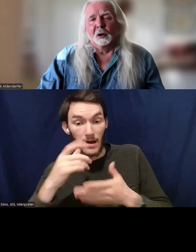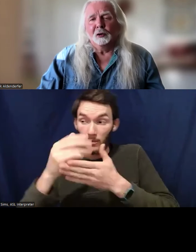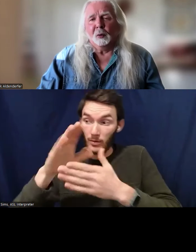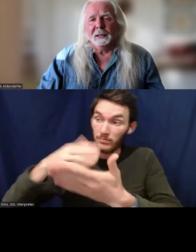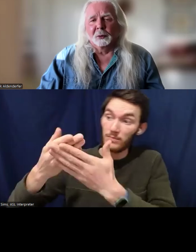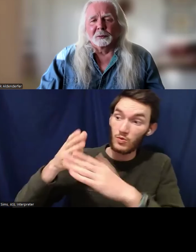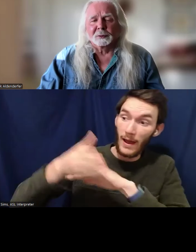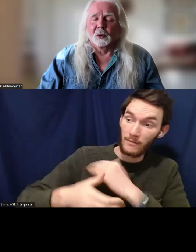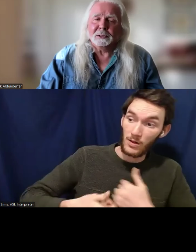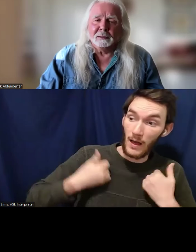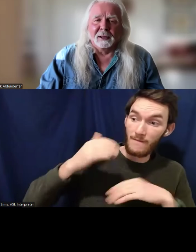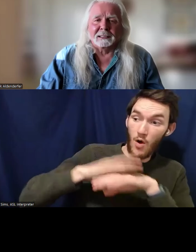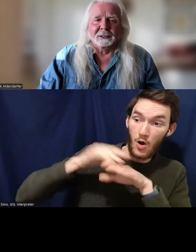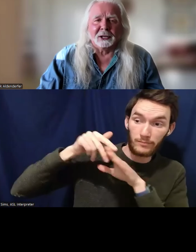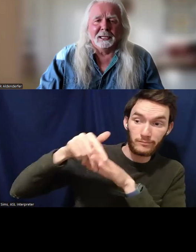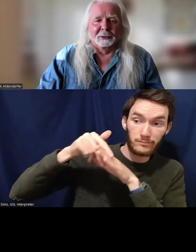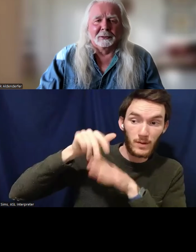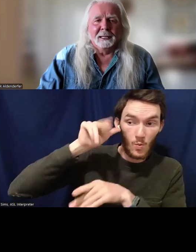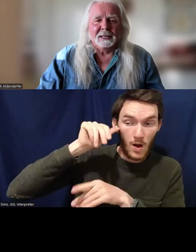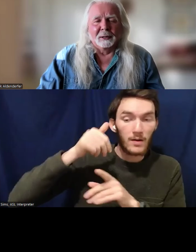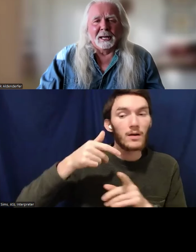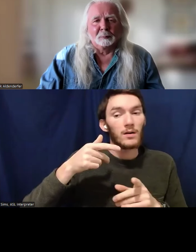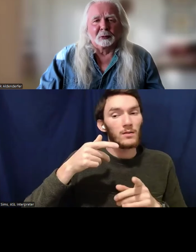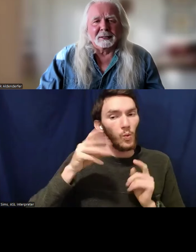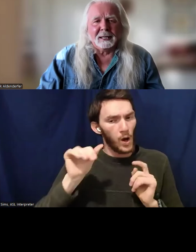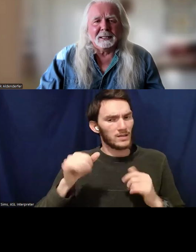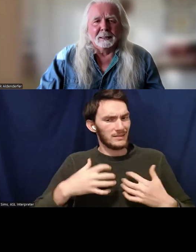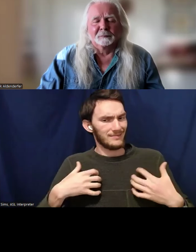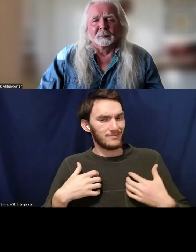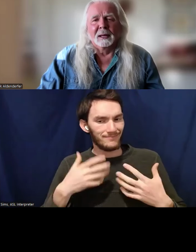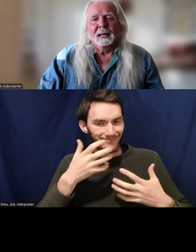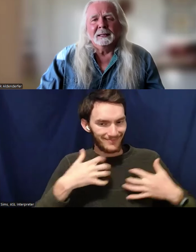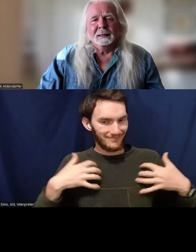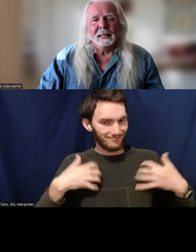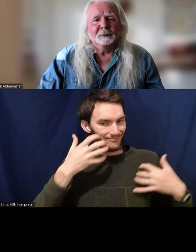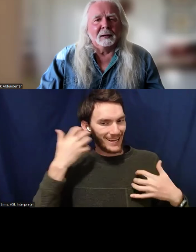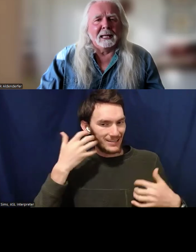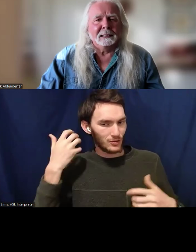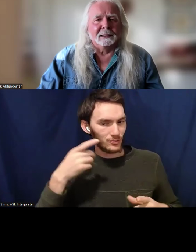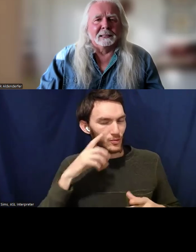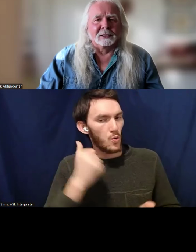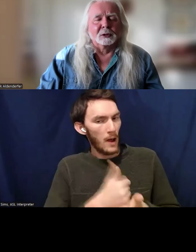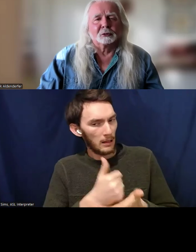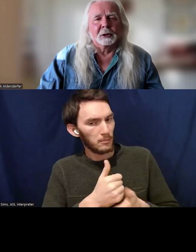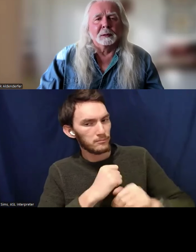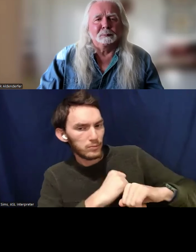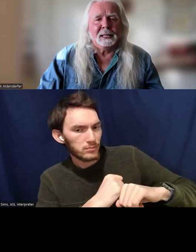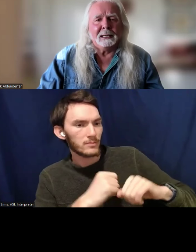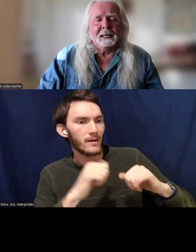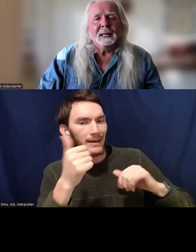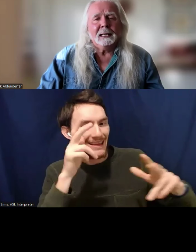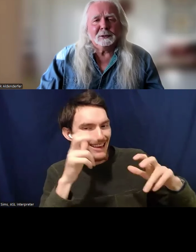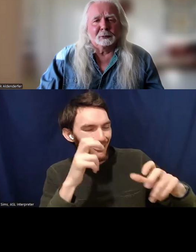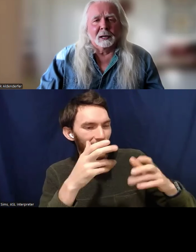afterlife on the white horse was in fact a tiger that would help protect him from evil entities that would try to